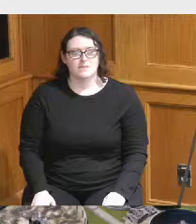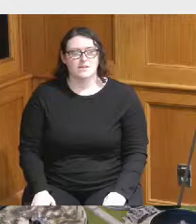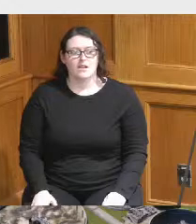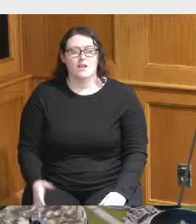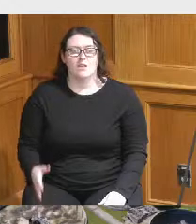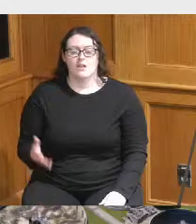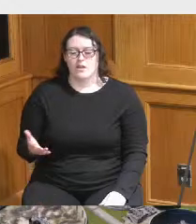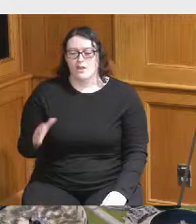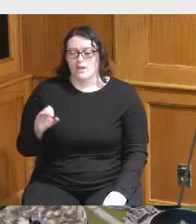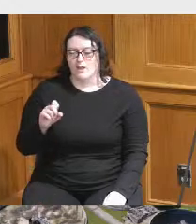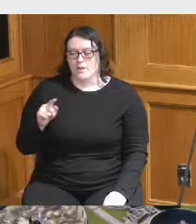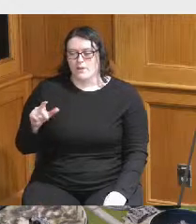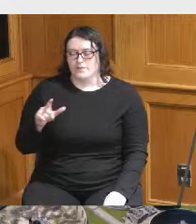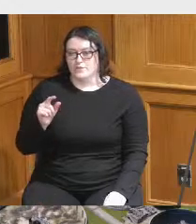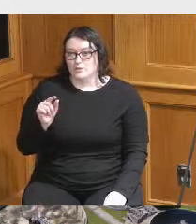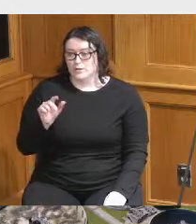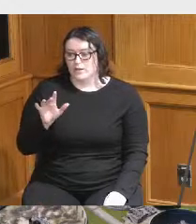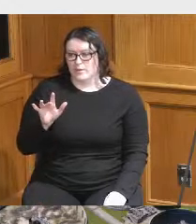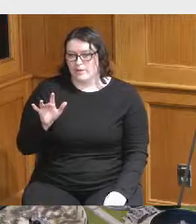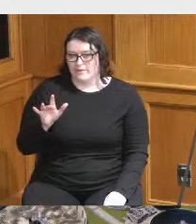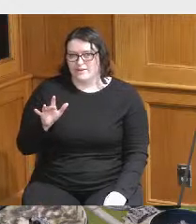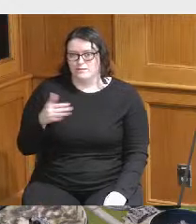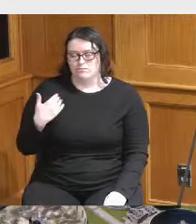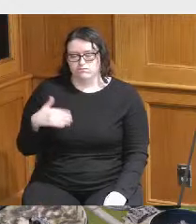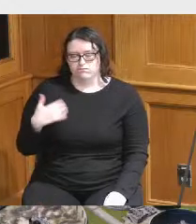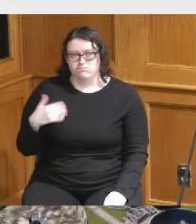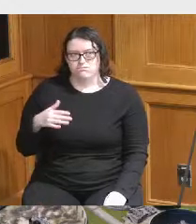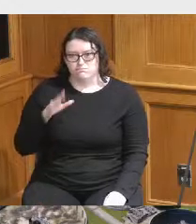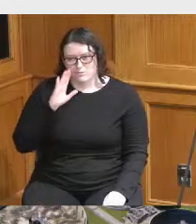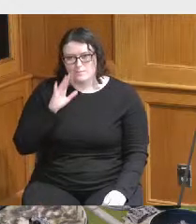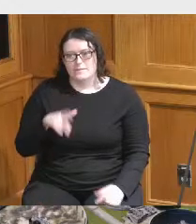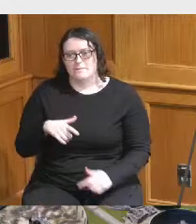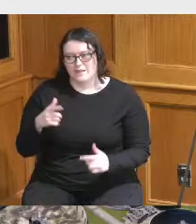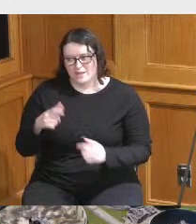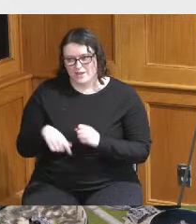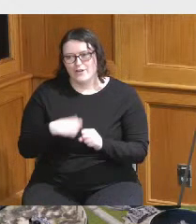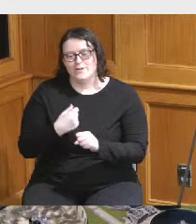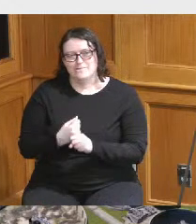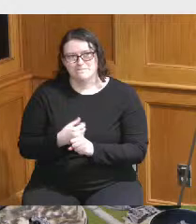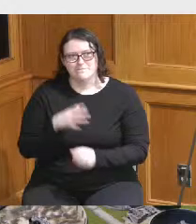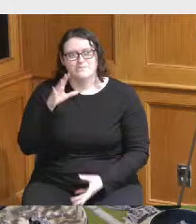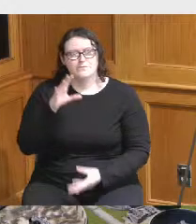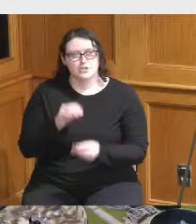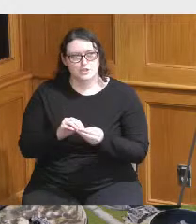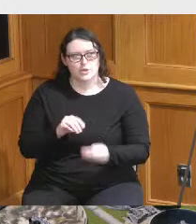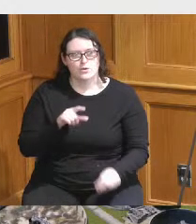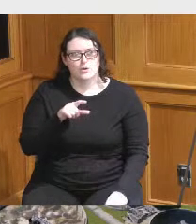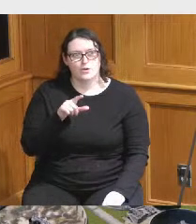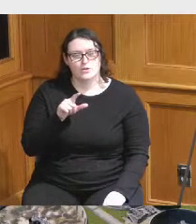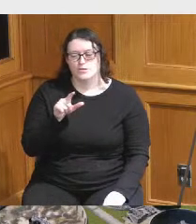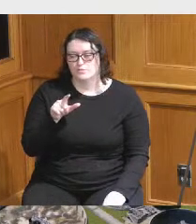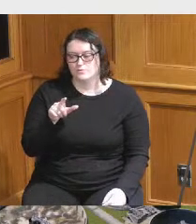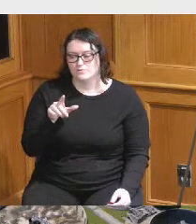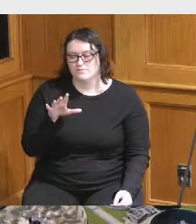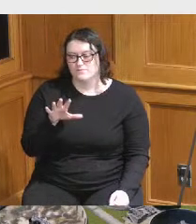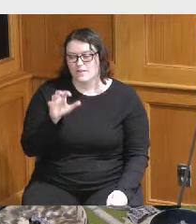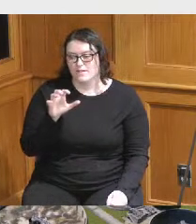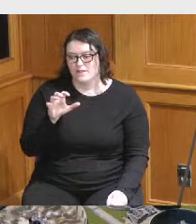On the capital side, 2025 is quite a year. You'll see the total 2025 capital budget request